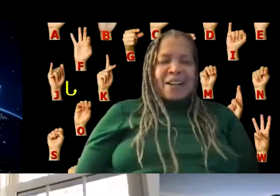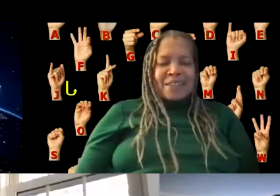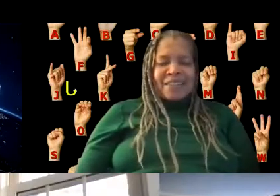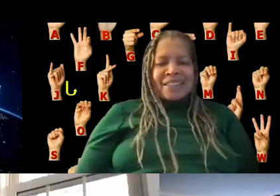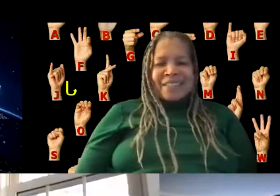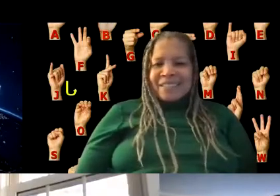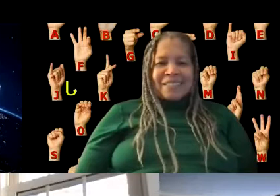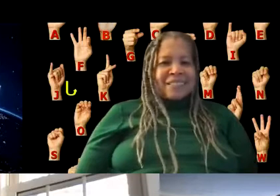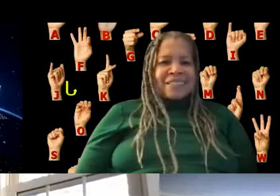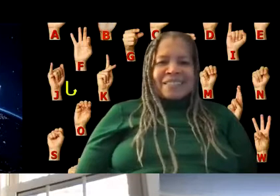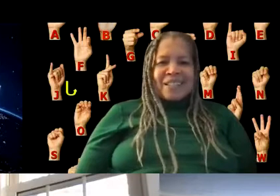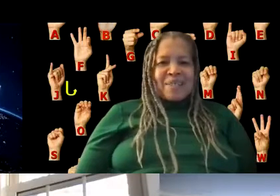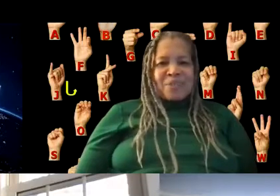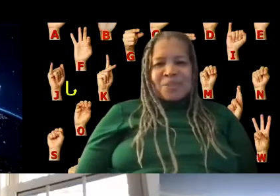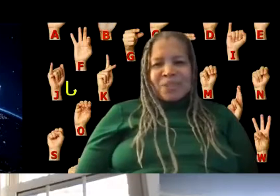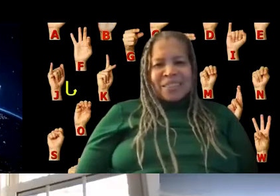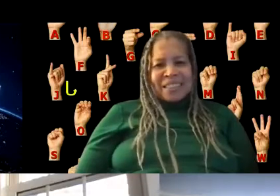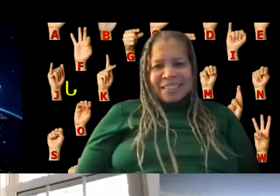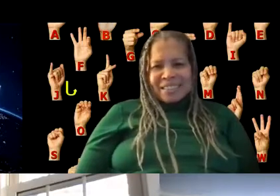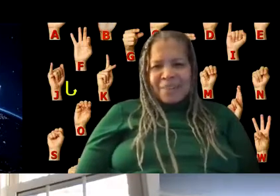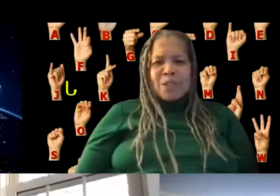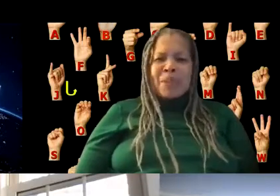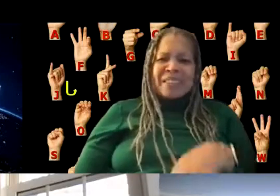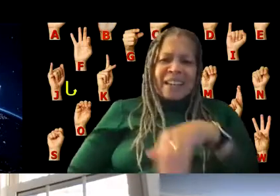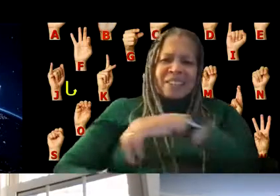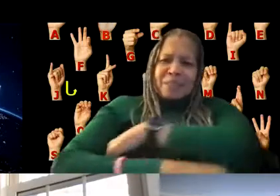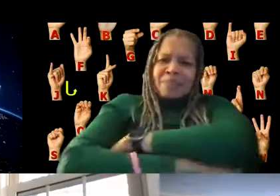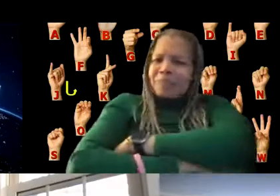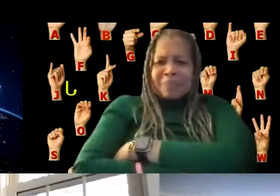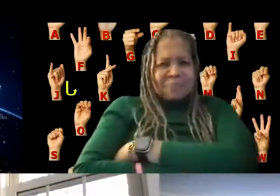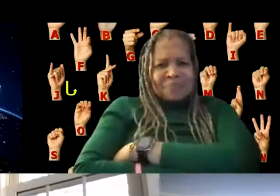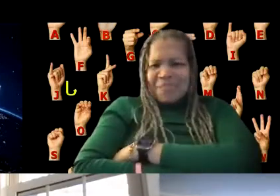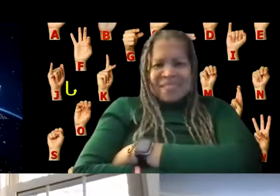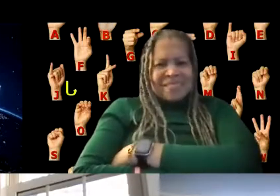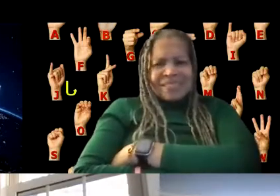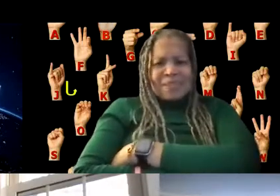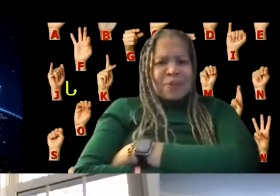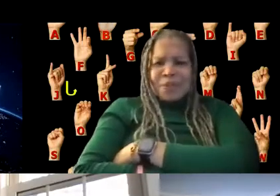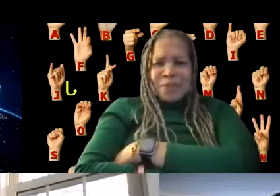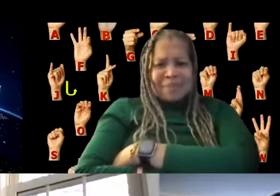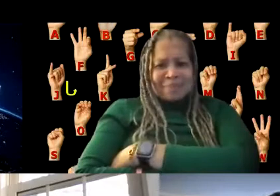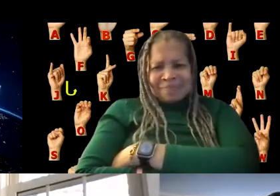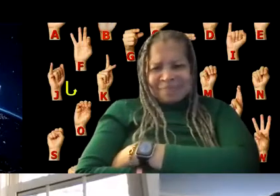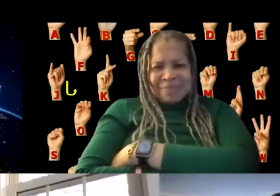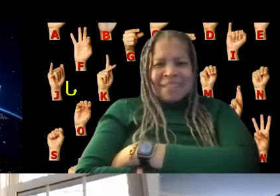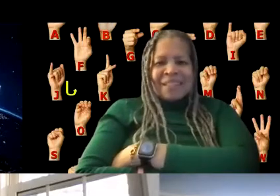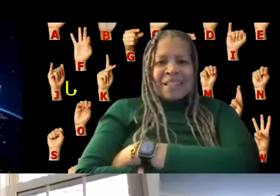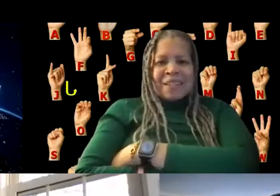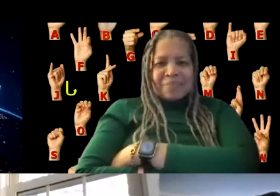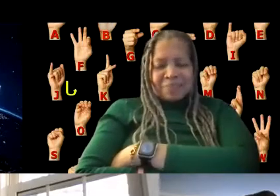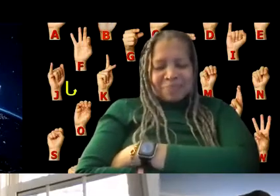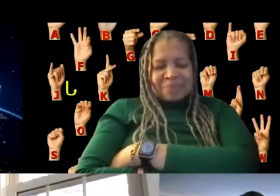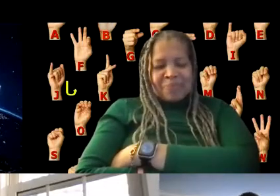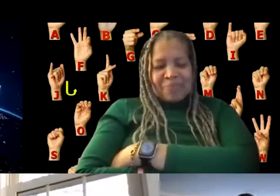the instructions are too complicated. I'm so sorry. I must be a tech or something. Something wrong with me.